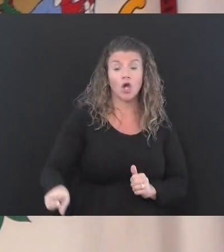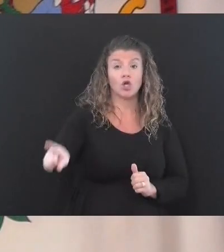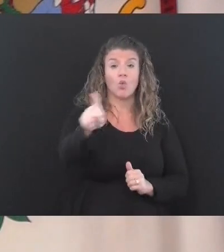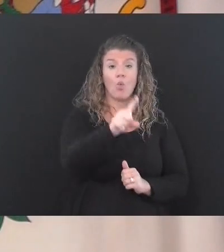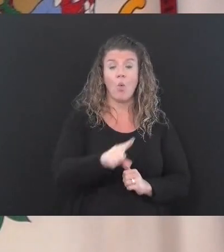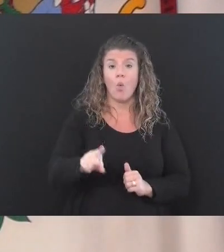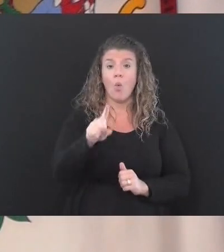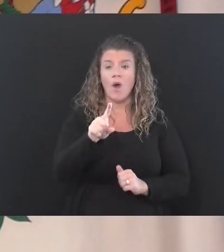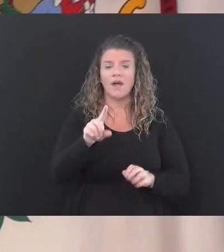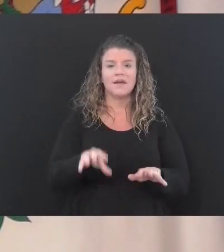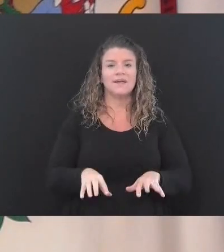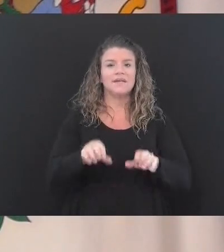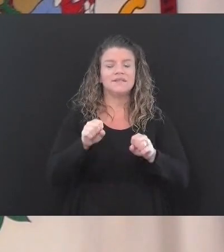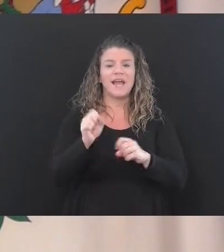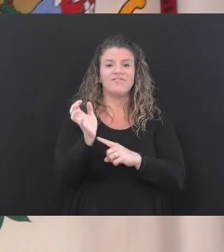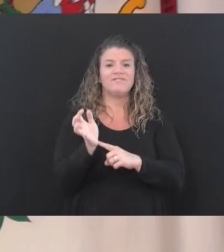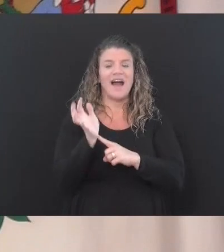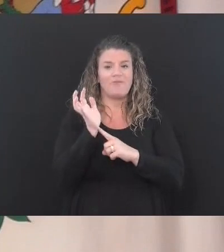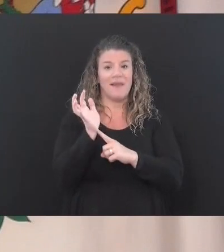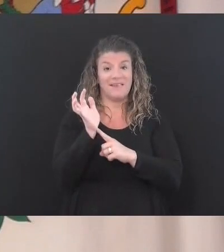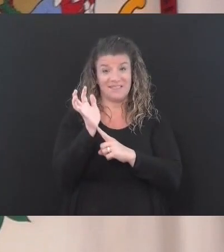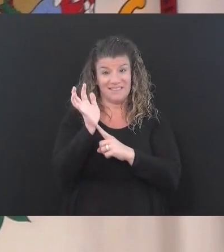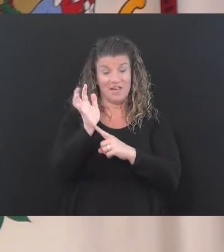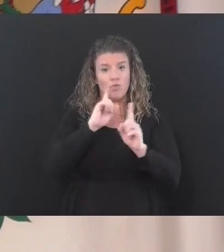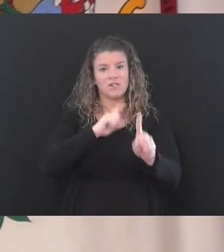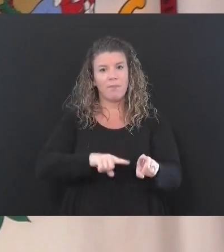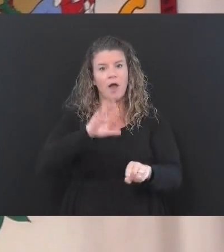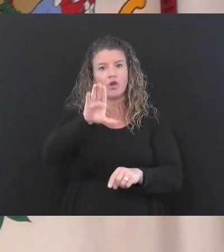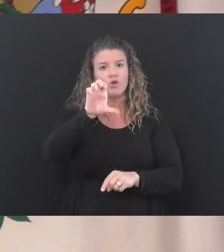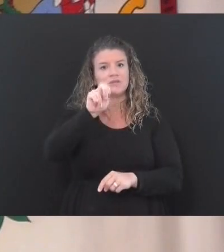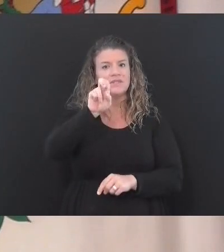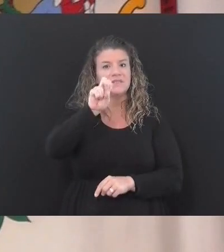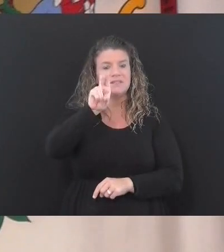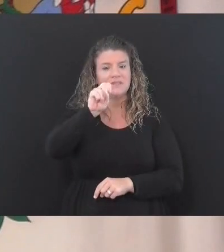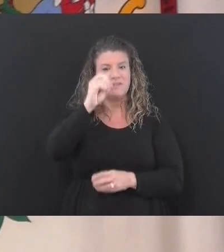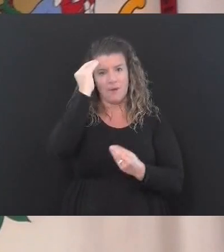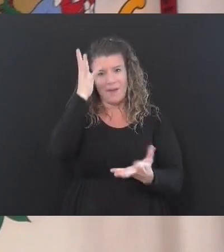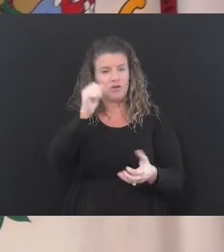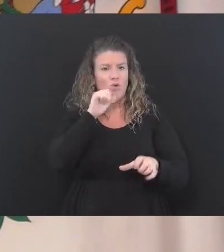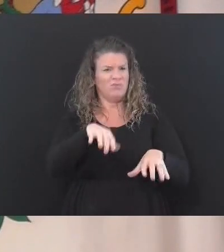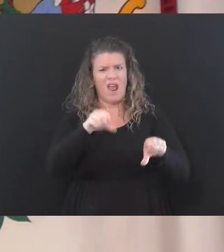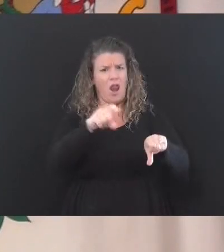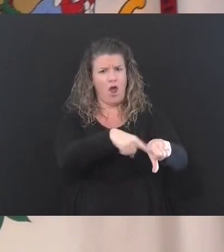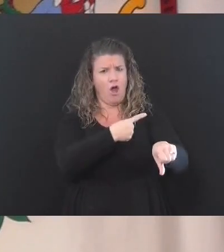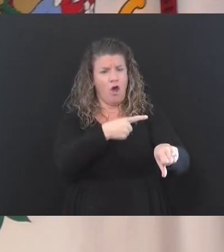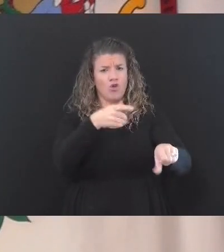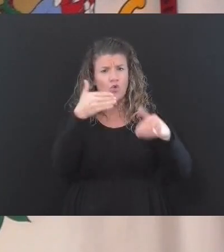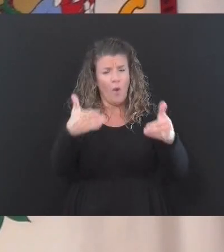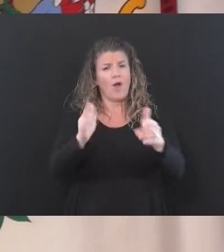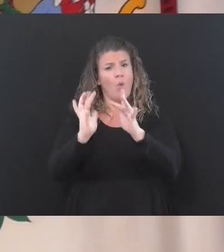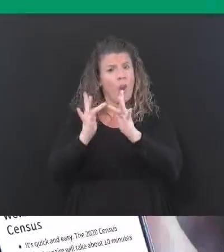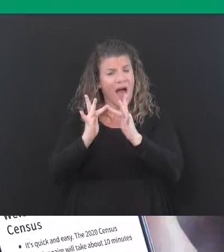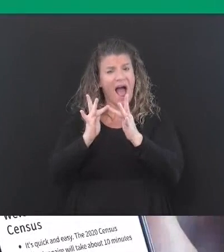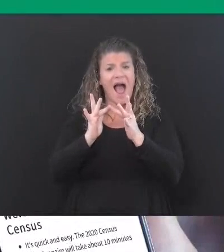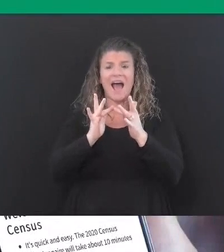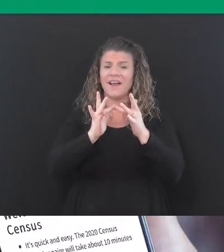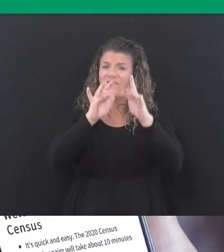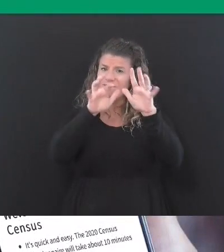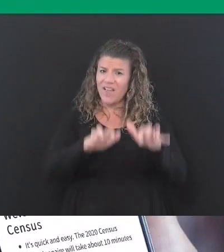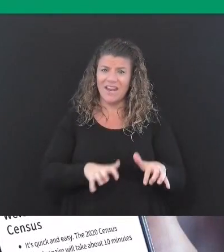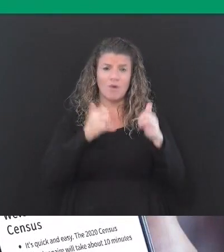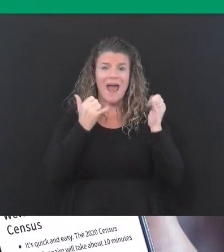to take 5 minutes and respond to the census information that you're getting. Go online and fill it out right